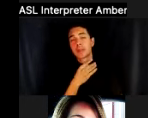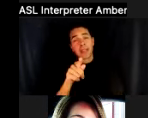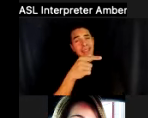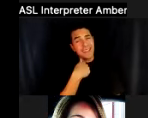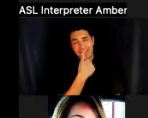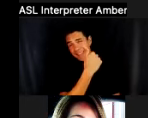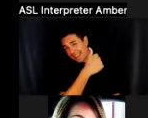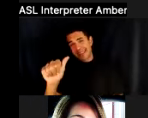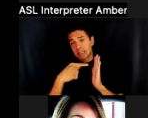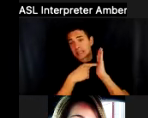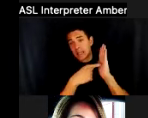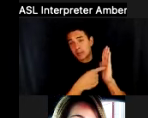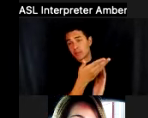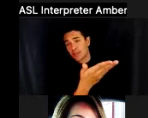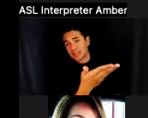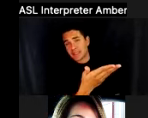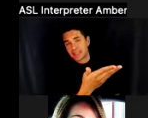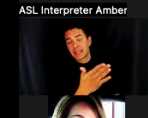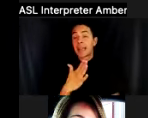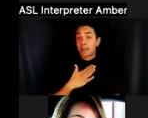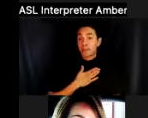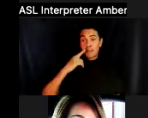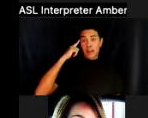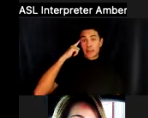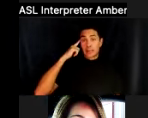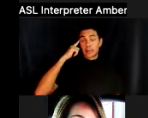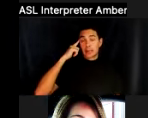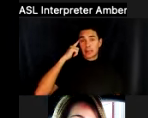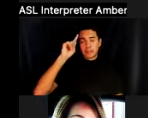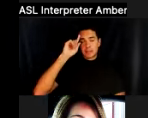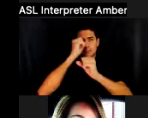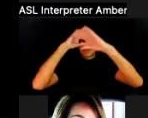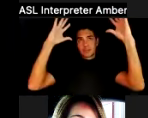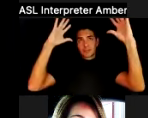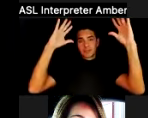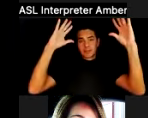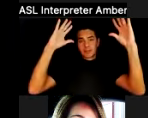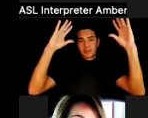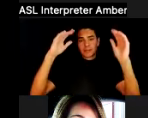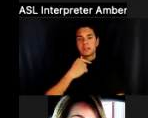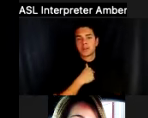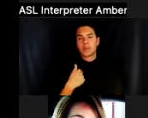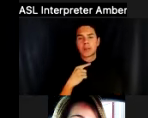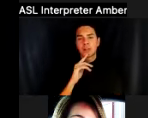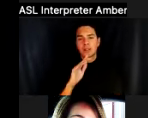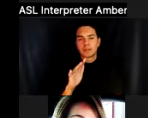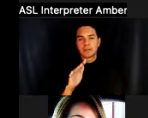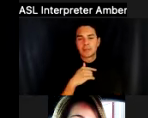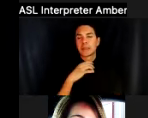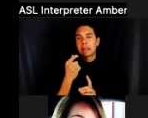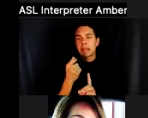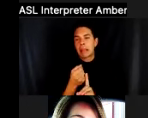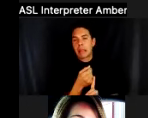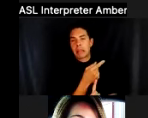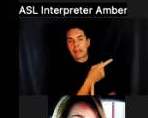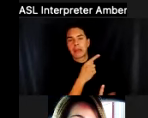when we think about sort of, in my mind, the word that comes up is kind of like we're splitting a little bit here, but like we talked, if